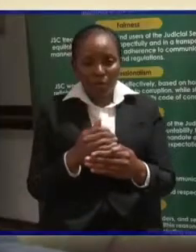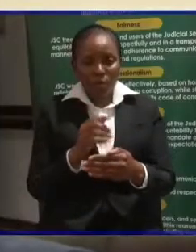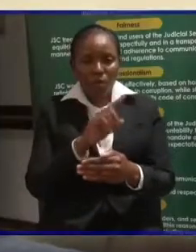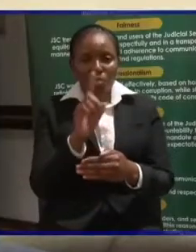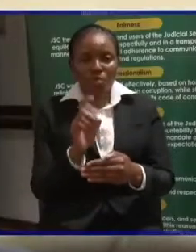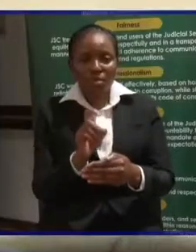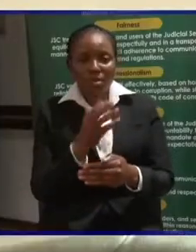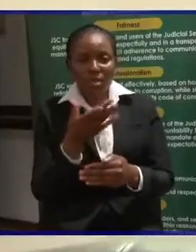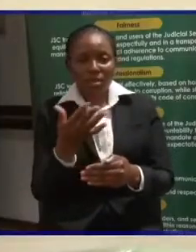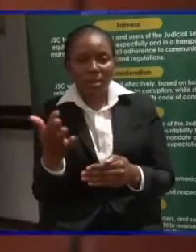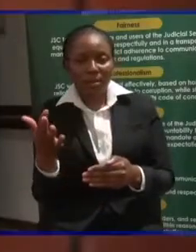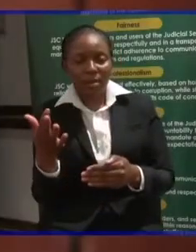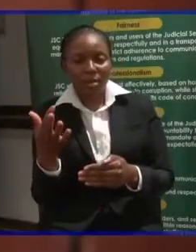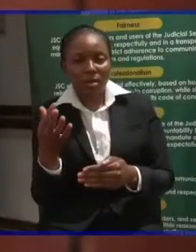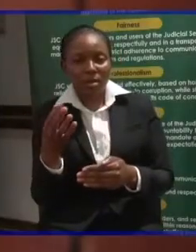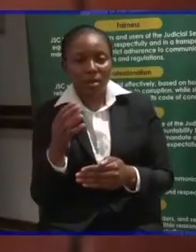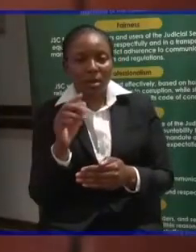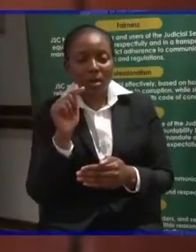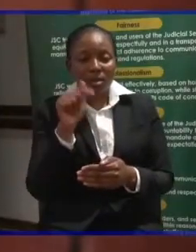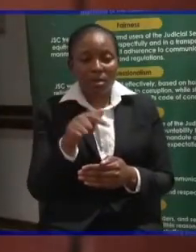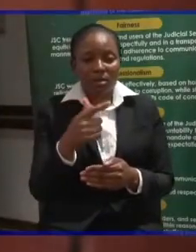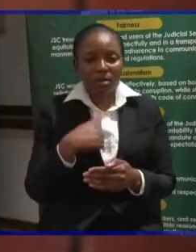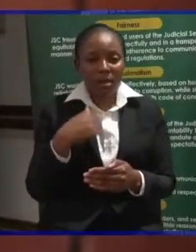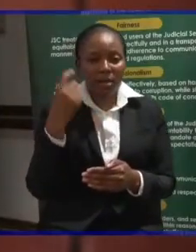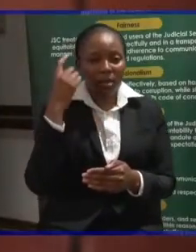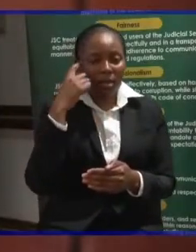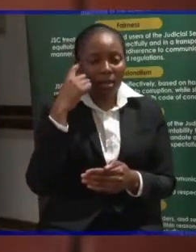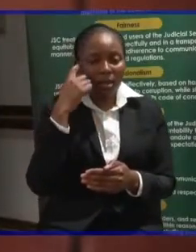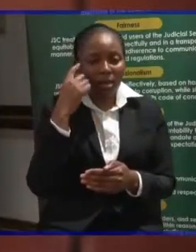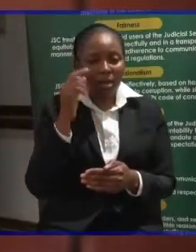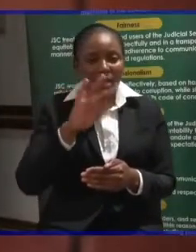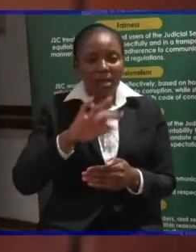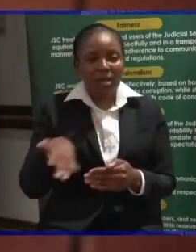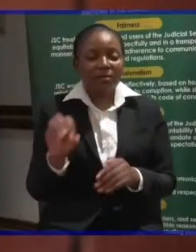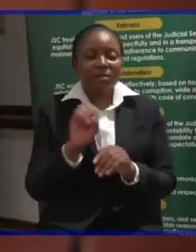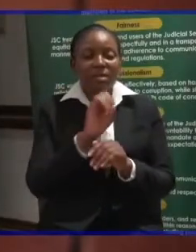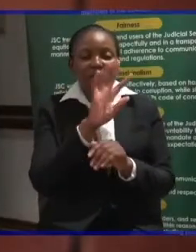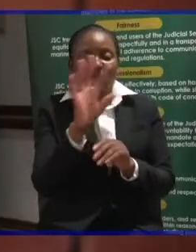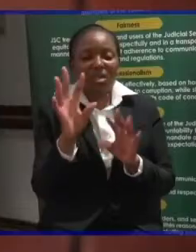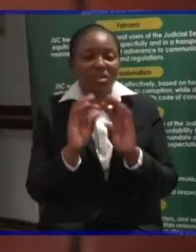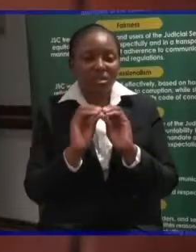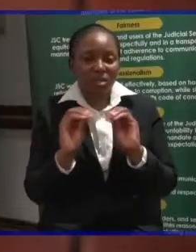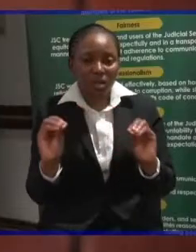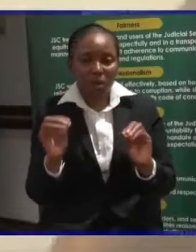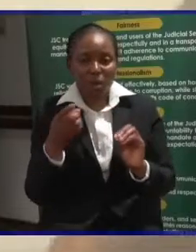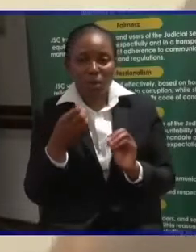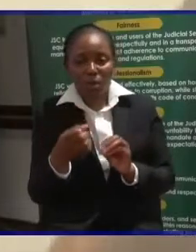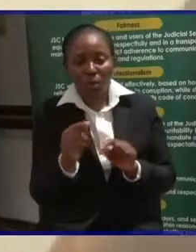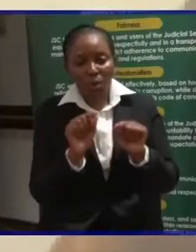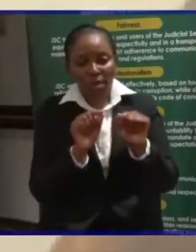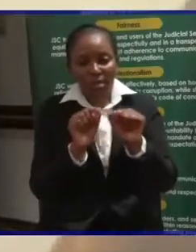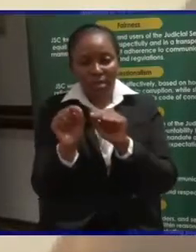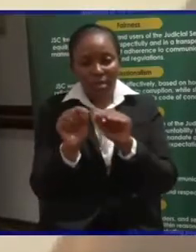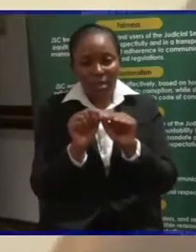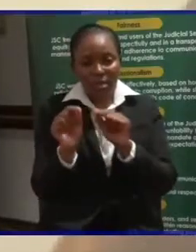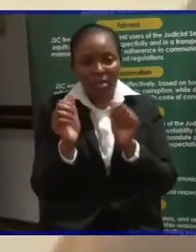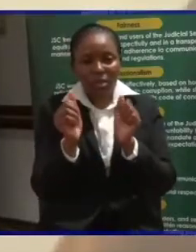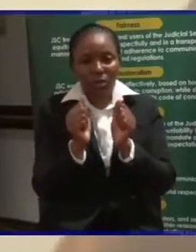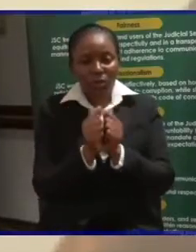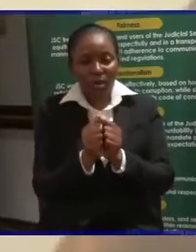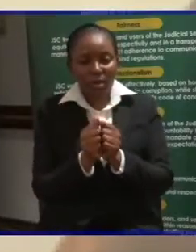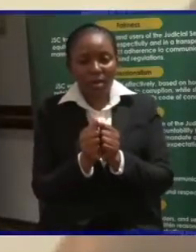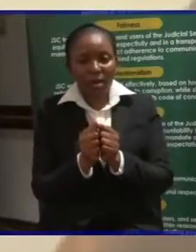that I think I was left unclear about from your interaction with the Commissioner, the Attorney